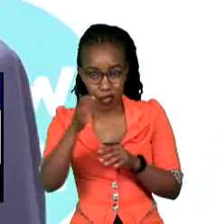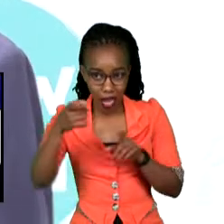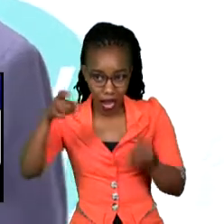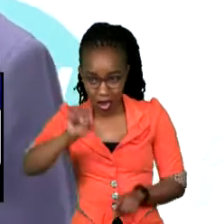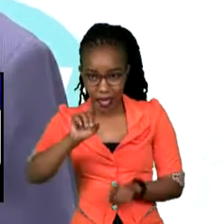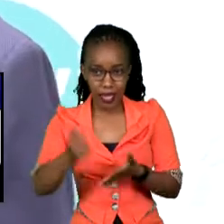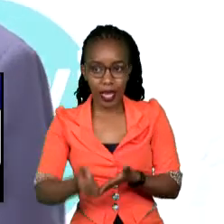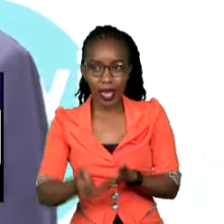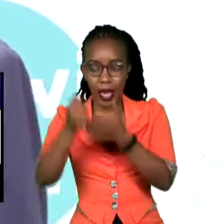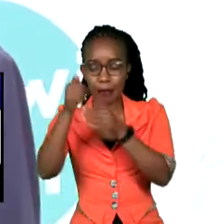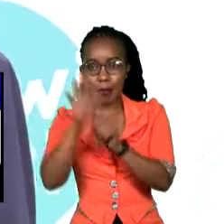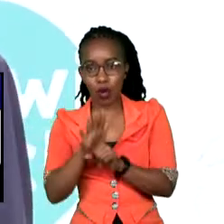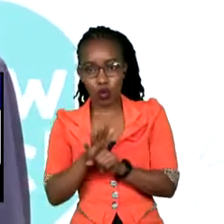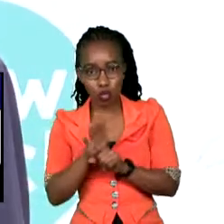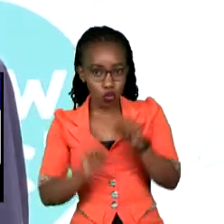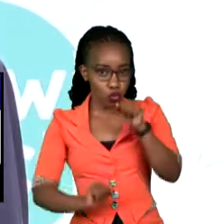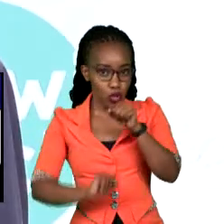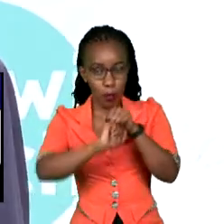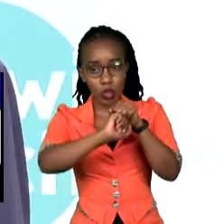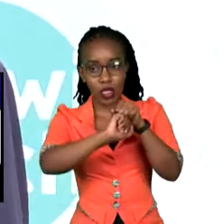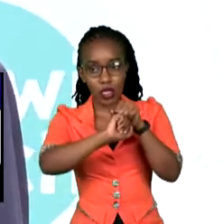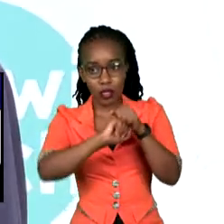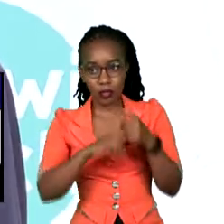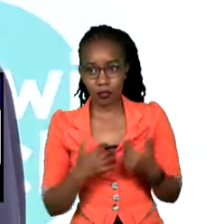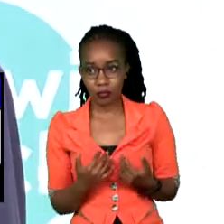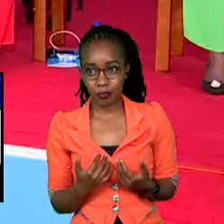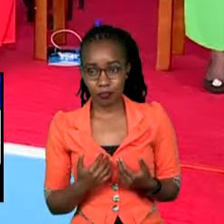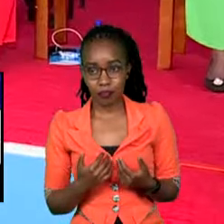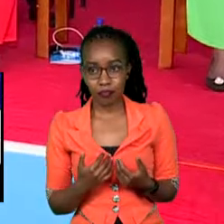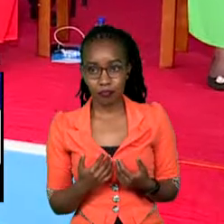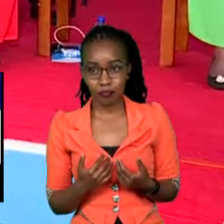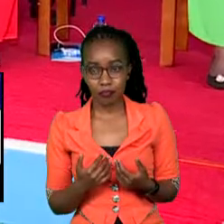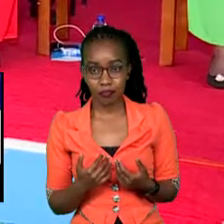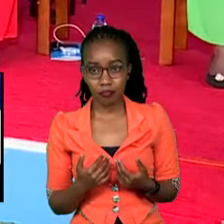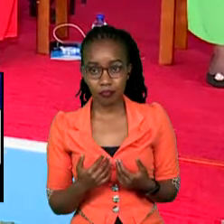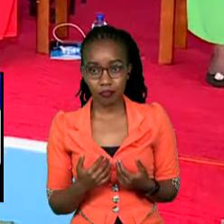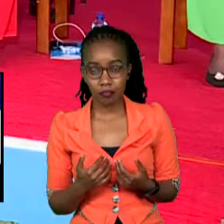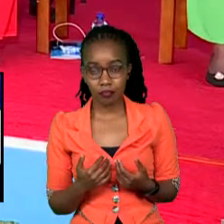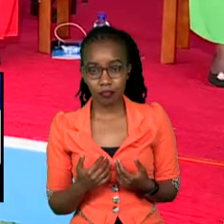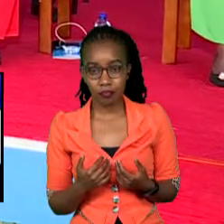cost, to support learning. But the fees for tuition fees.